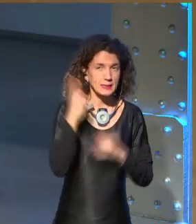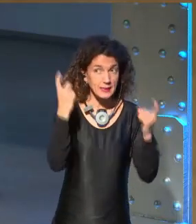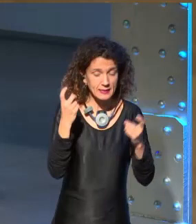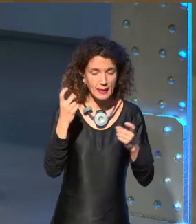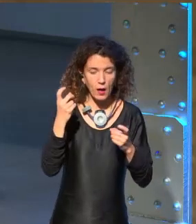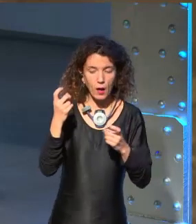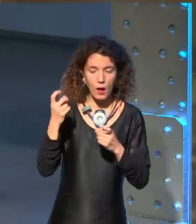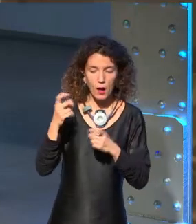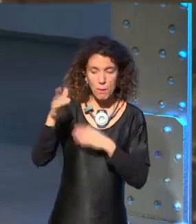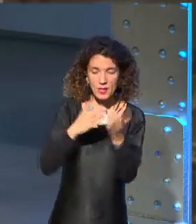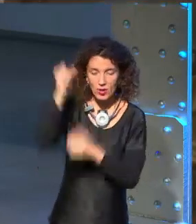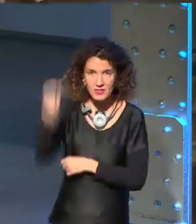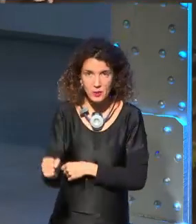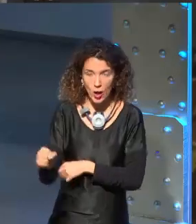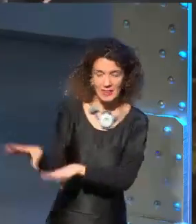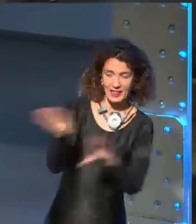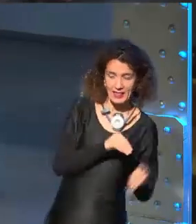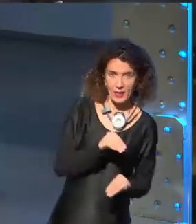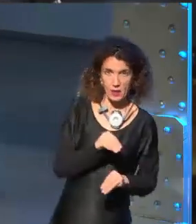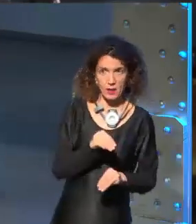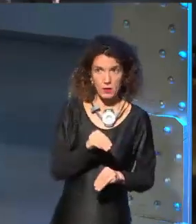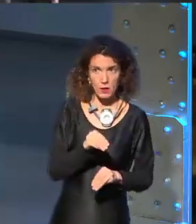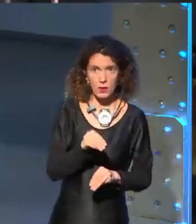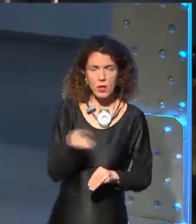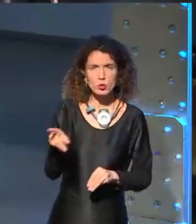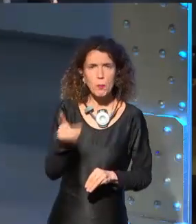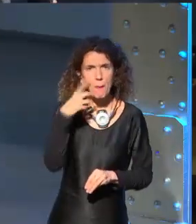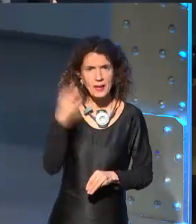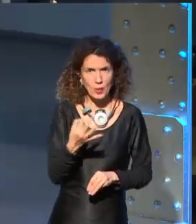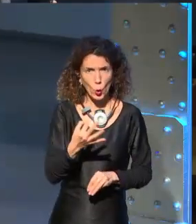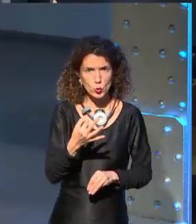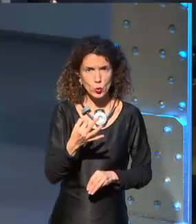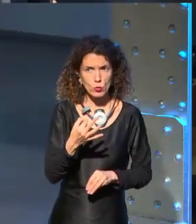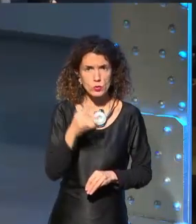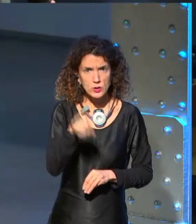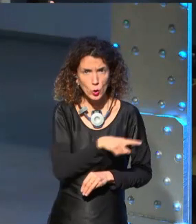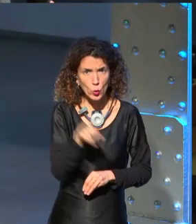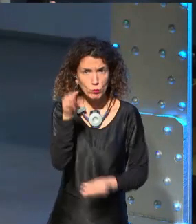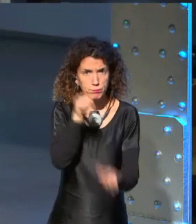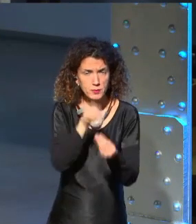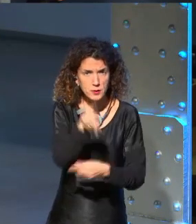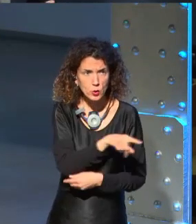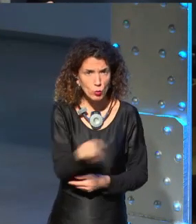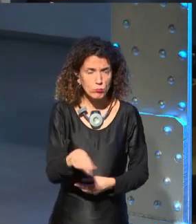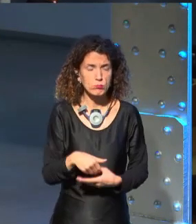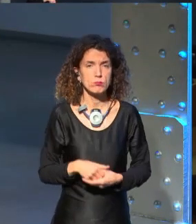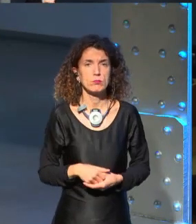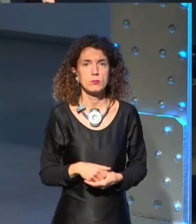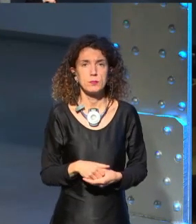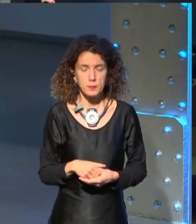more dangerous. It's much more dangerous to try to understand the murderer, to understand why he has done these things. I don't know if you agree with